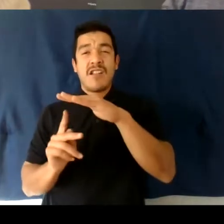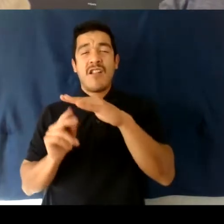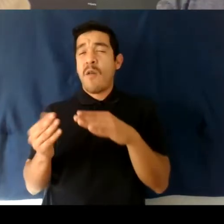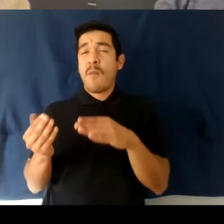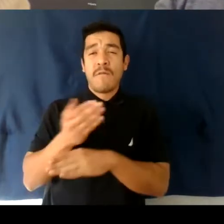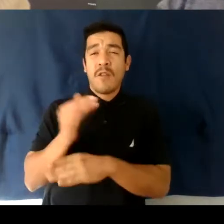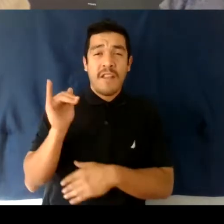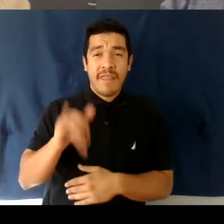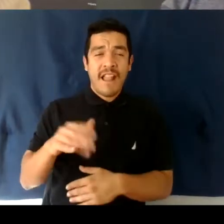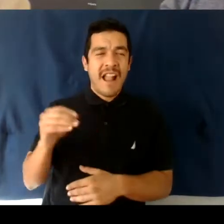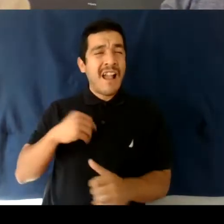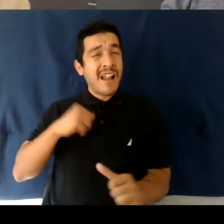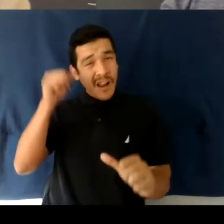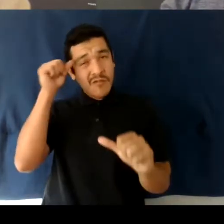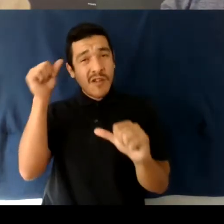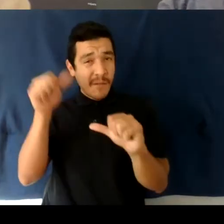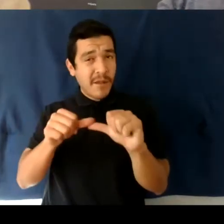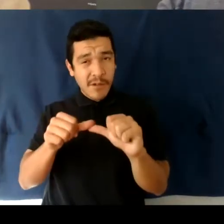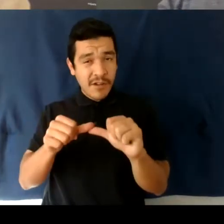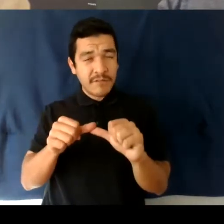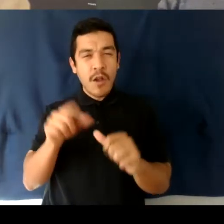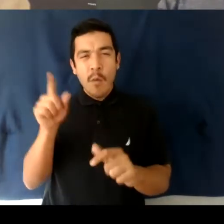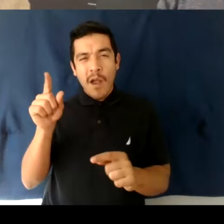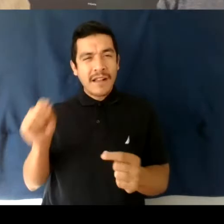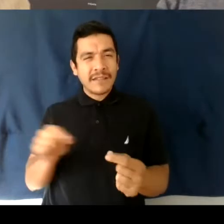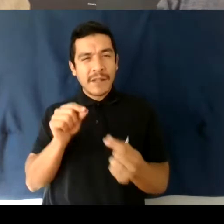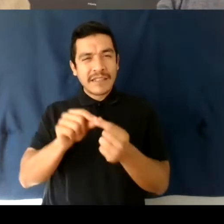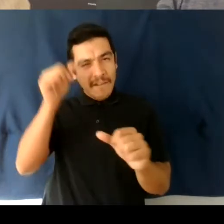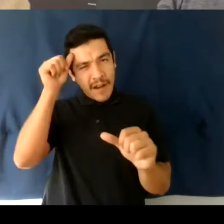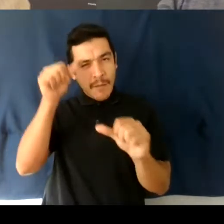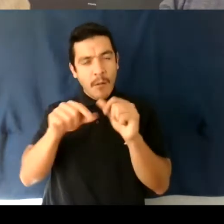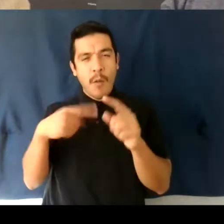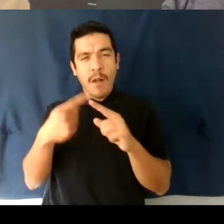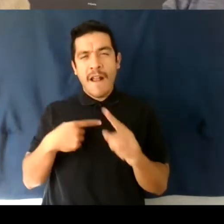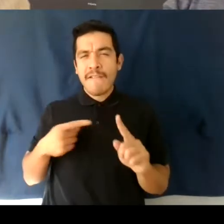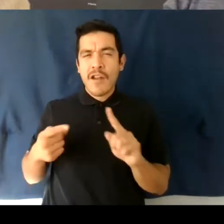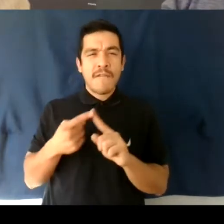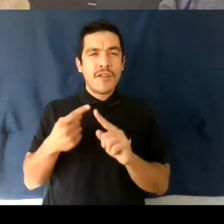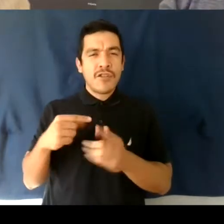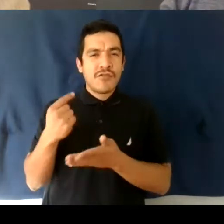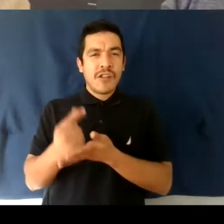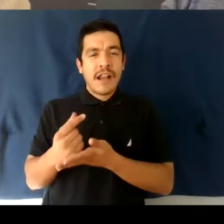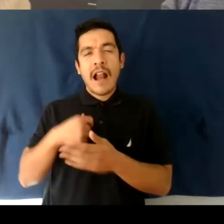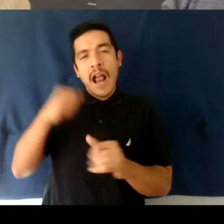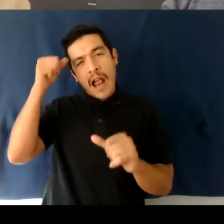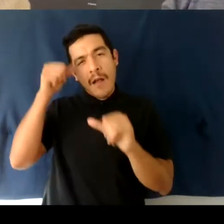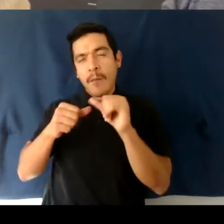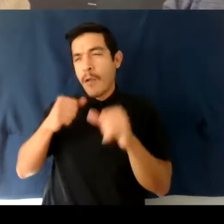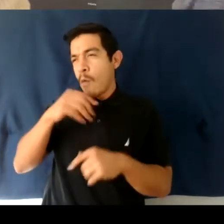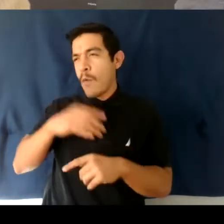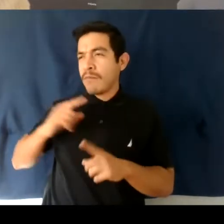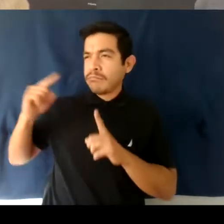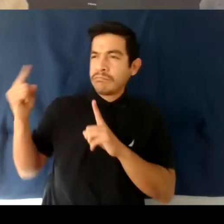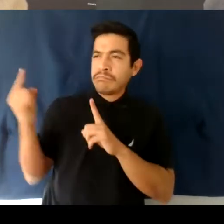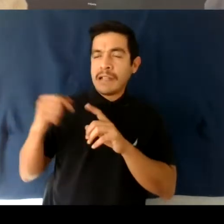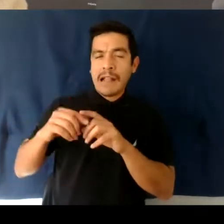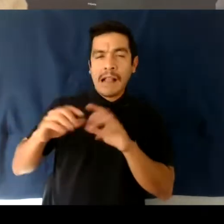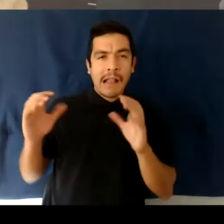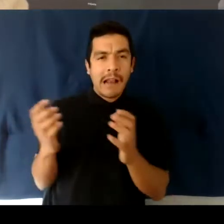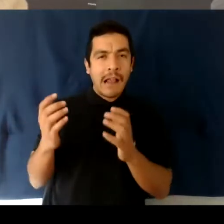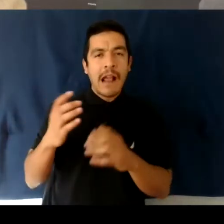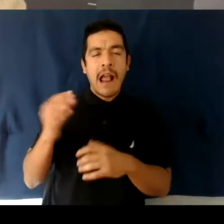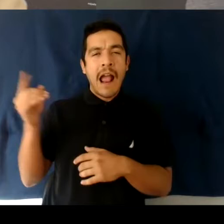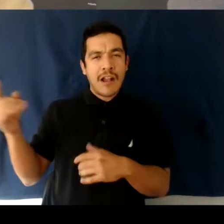before. And I remember there's like one specific memory from first grade that I remember. This woman came into class and she